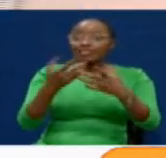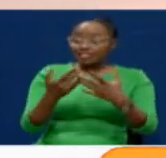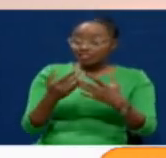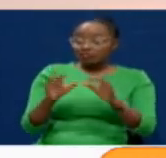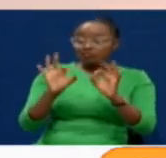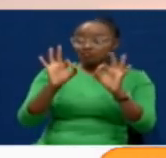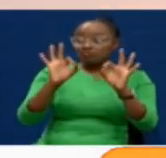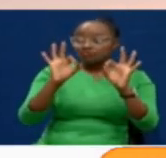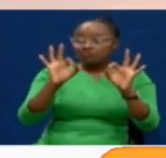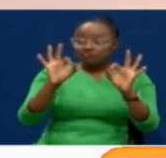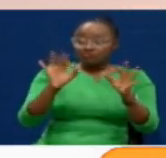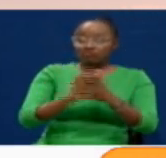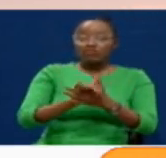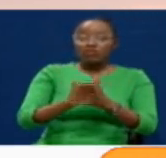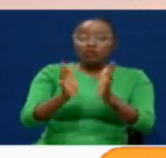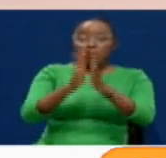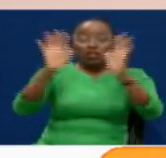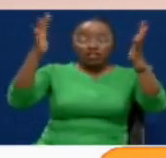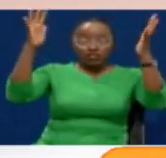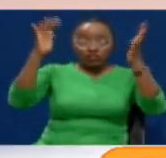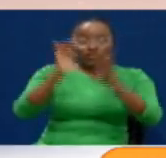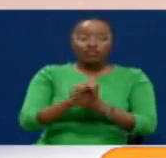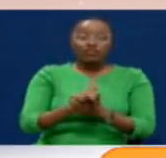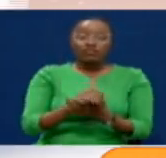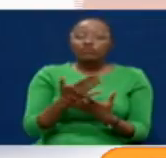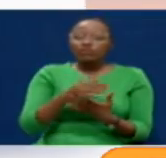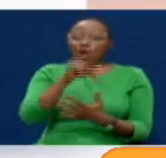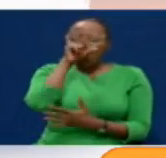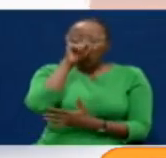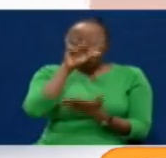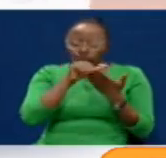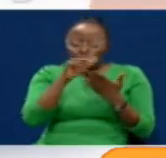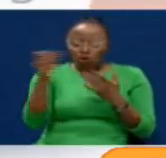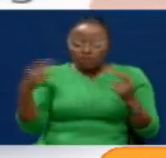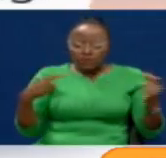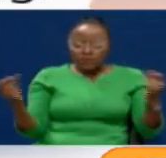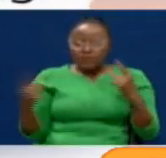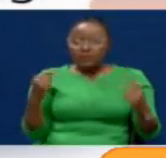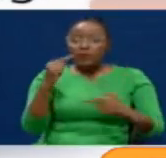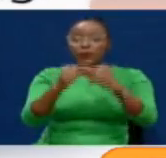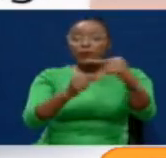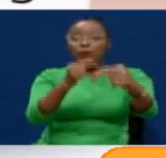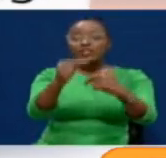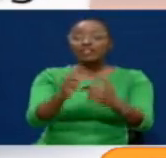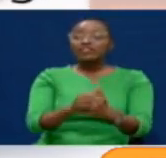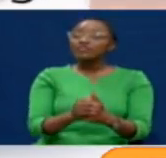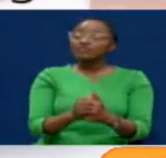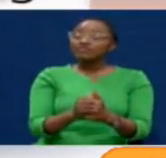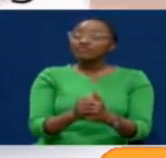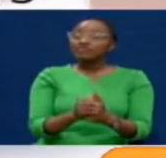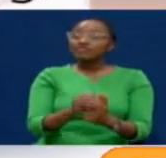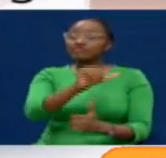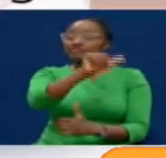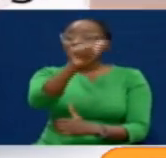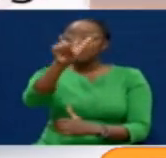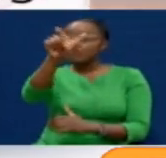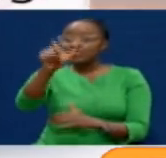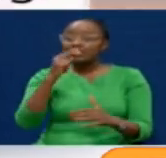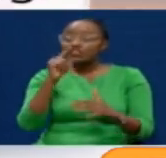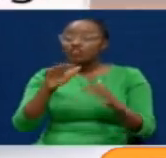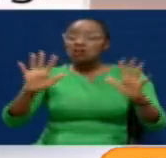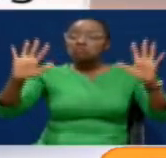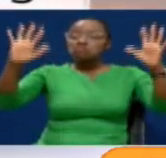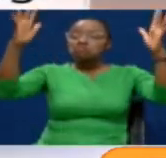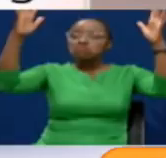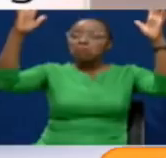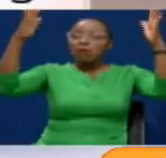board. Congratulations. More tweets coming in so thick and so fast. Alan Felice, you say, congratulations